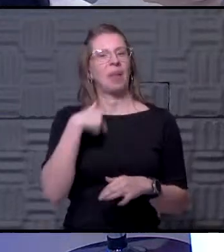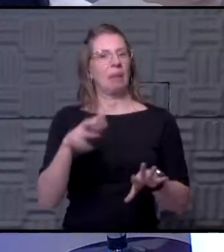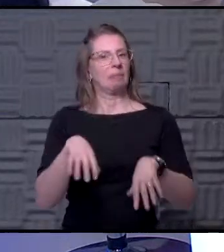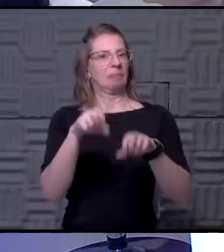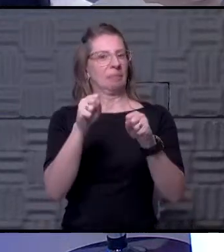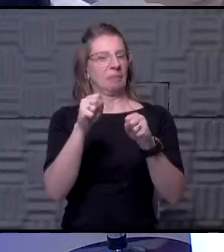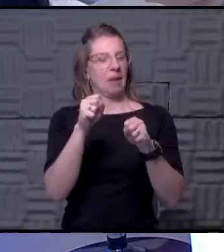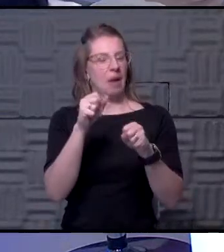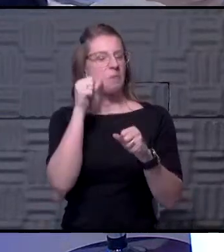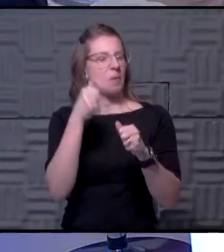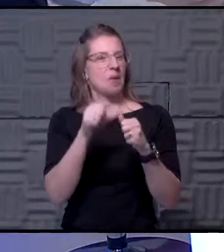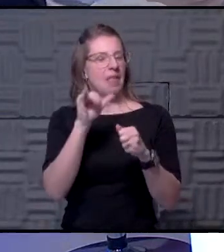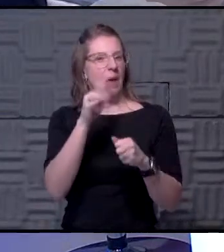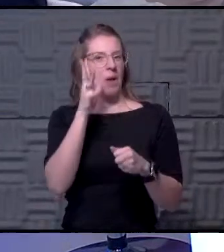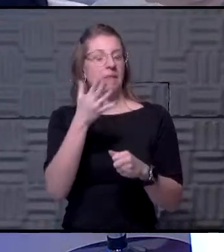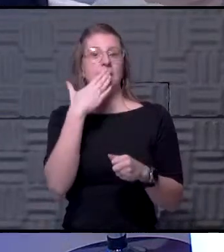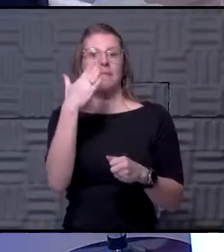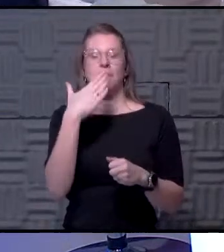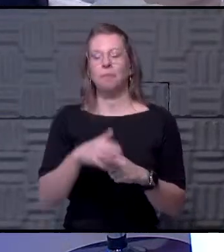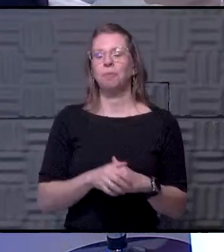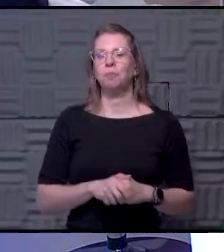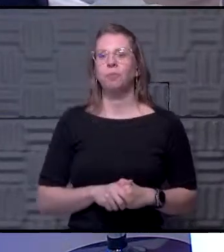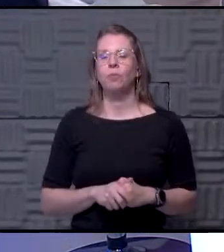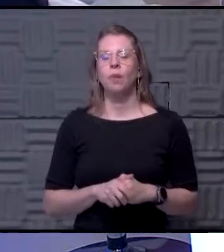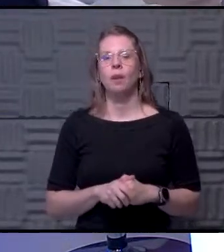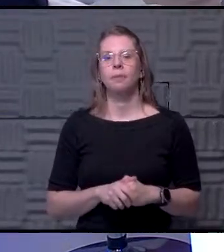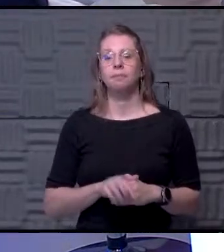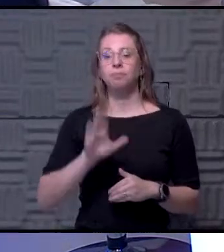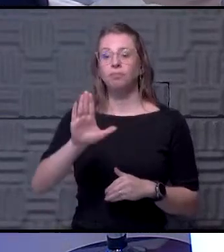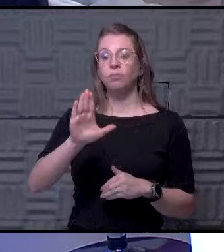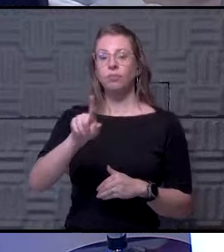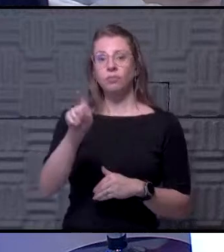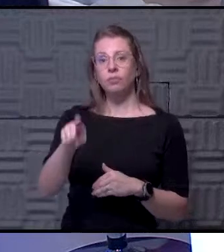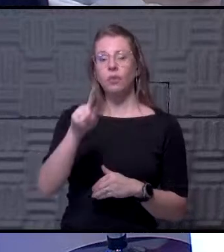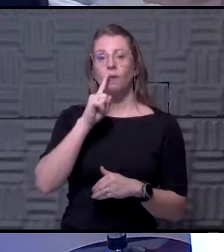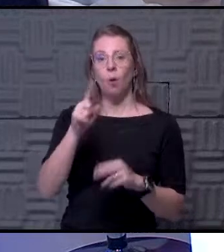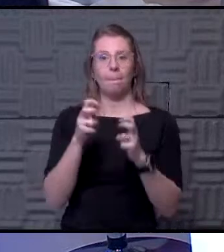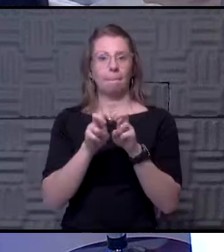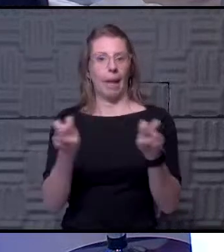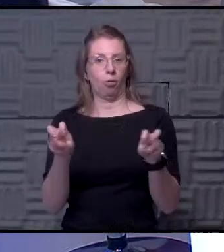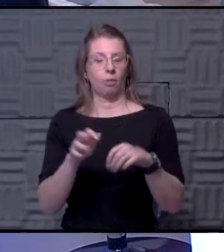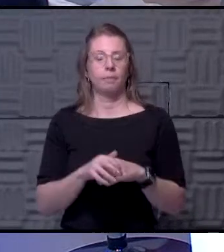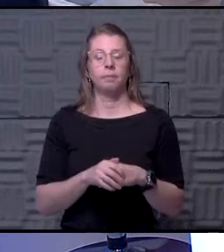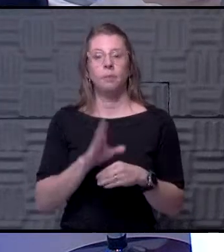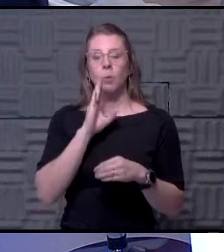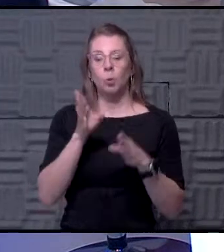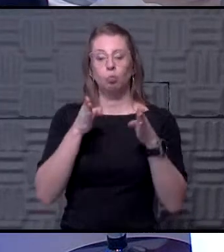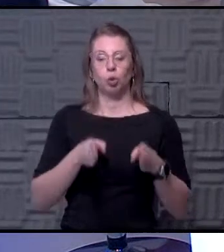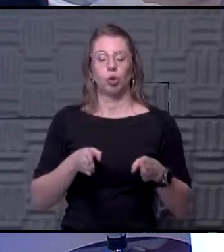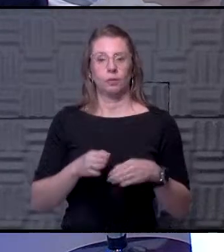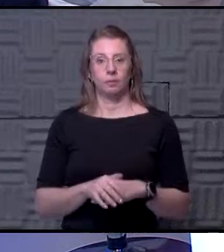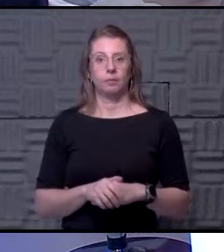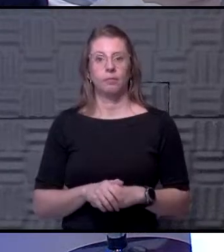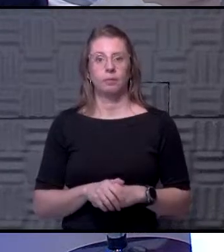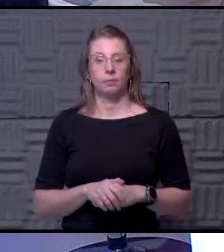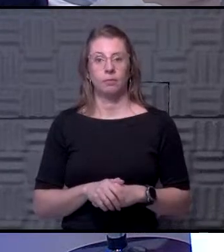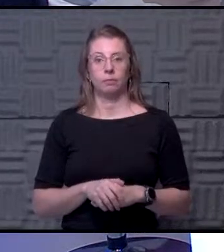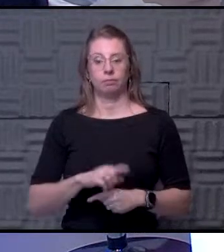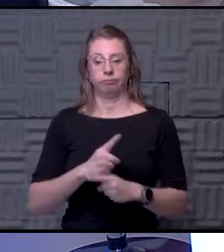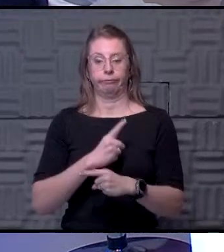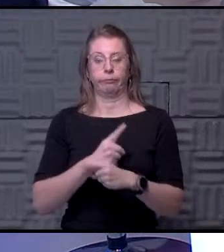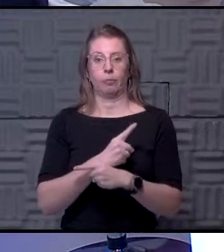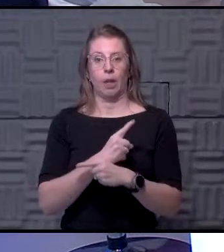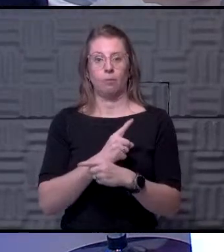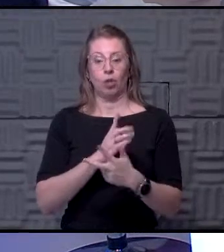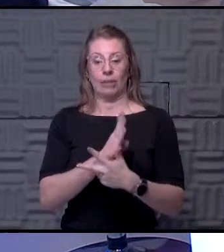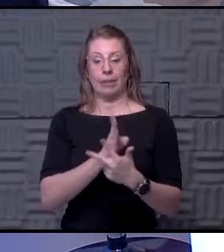John. Thank you. We're glad you're out there. Her question is for the panel, and she wants to know, she knows a person who's in the proper tier,